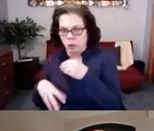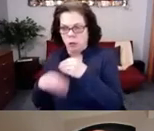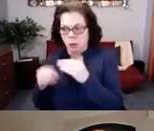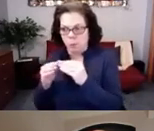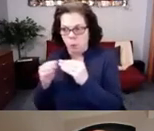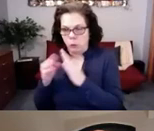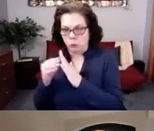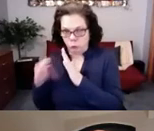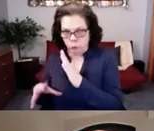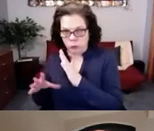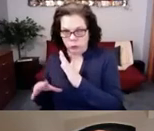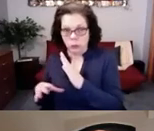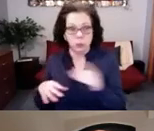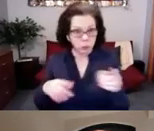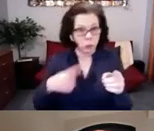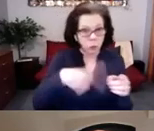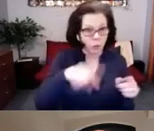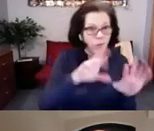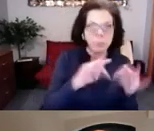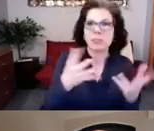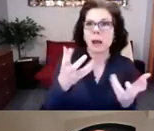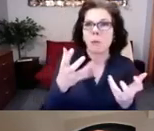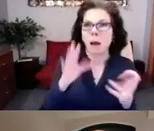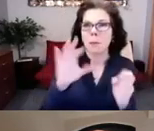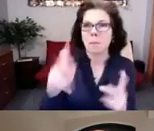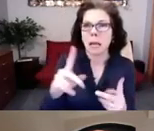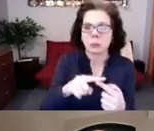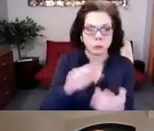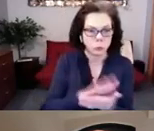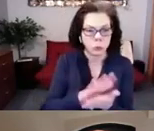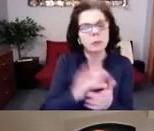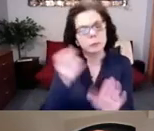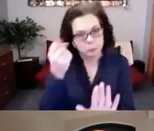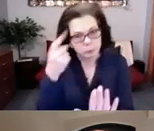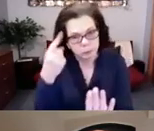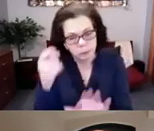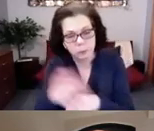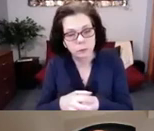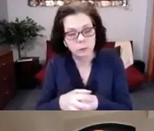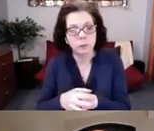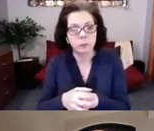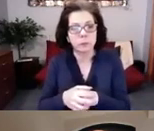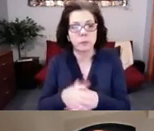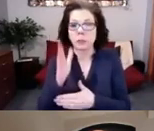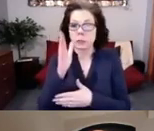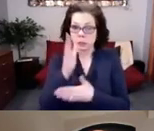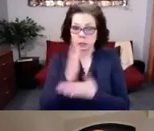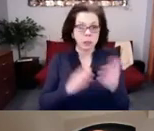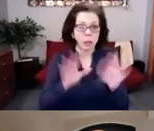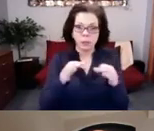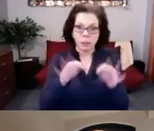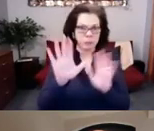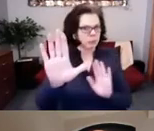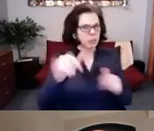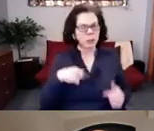are desiring to be in person. We understand two things. One, some families are going to want to remain remote, and we're going to